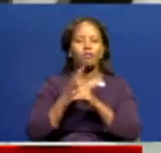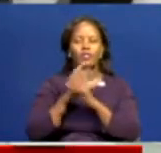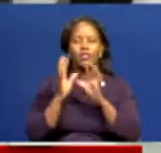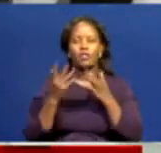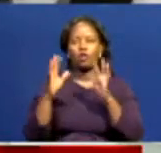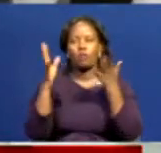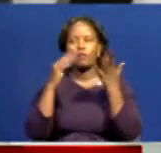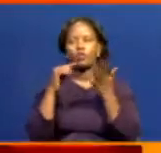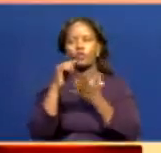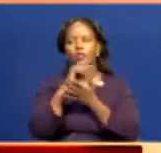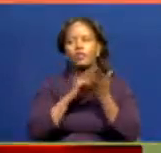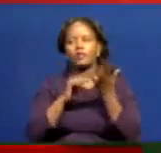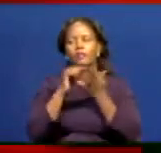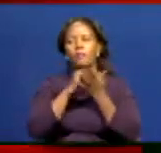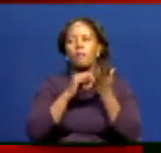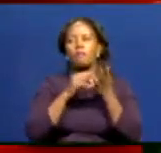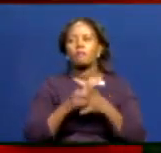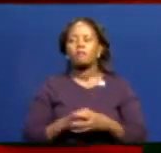a look.